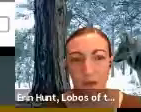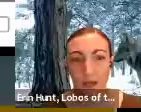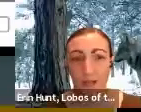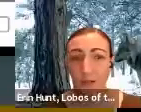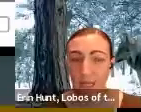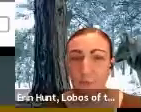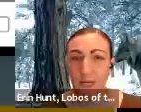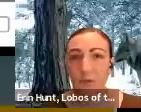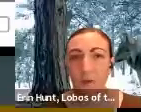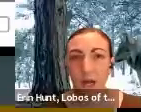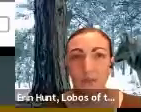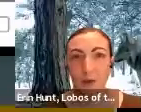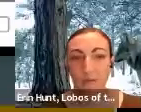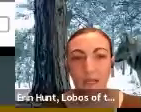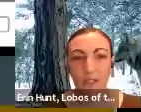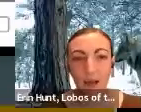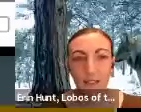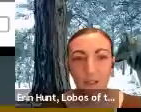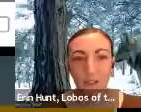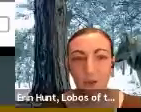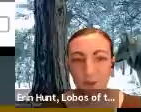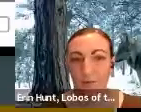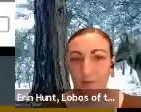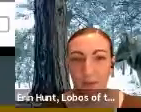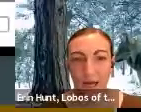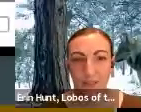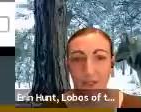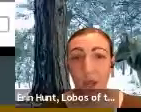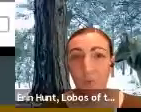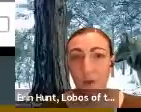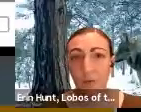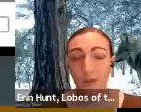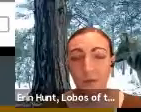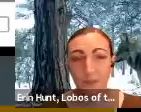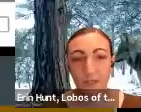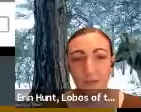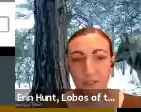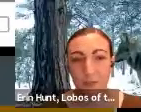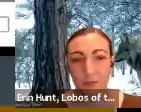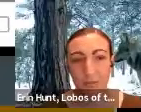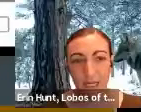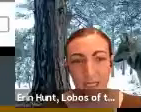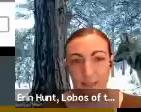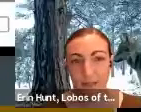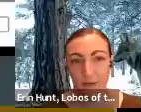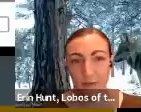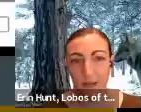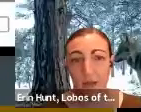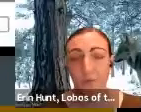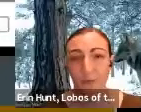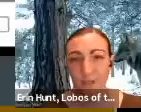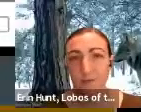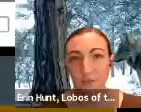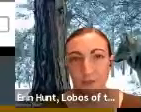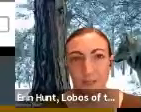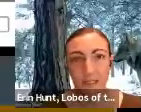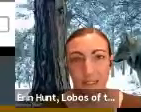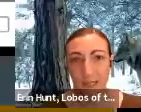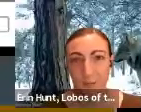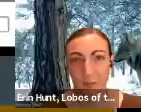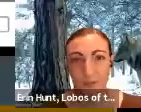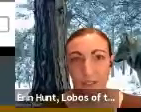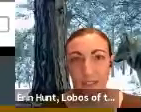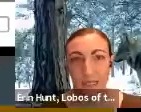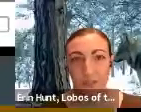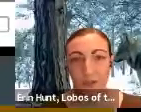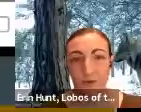wolves. And unless we can rise above that challenge and learn from the past, we run the risk of history repeating itself, the risk of losing